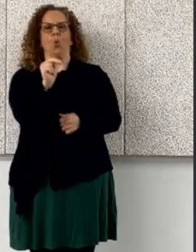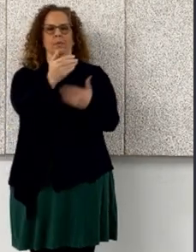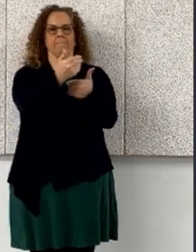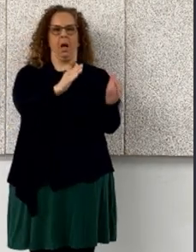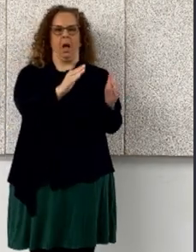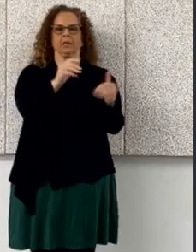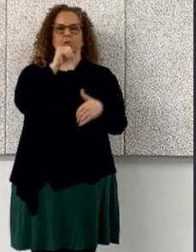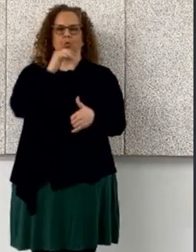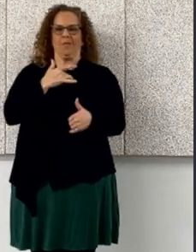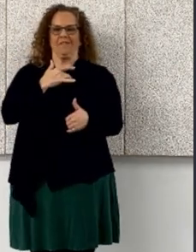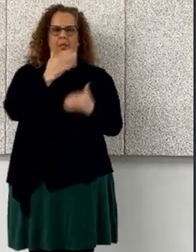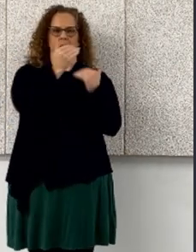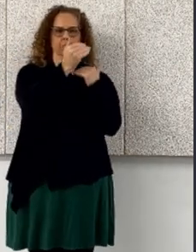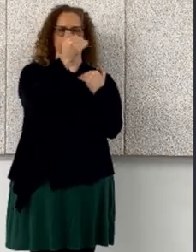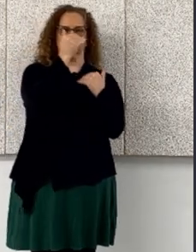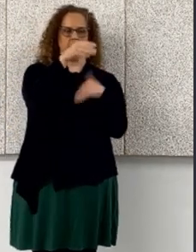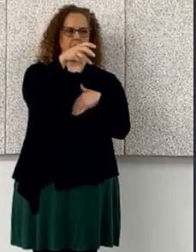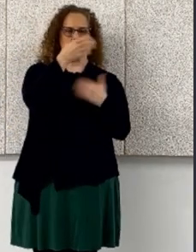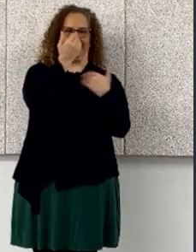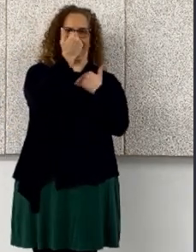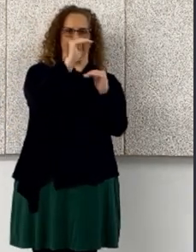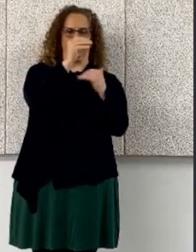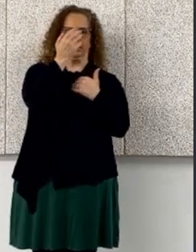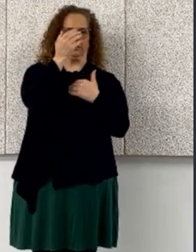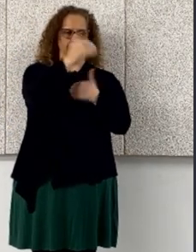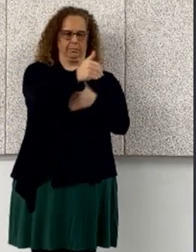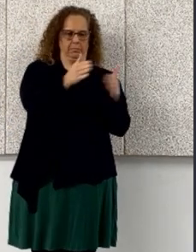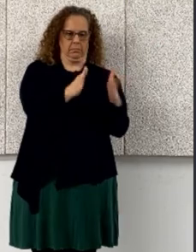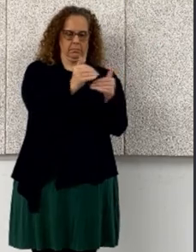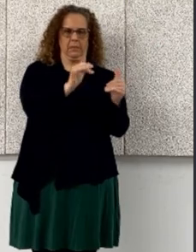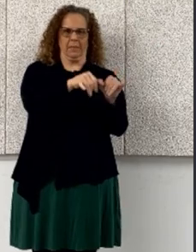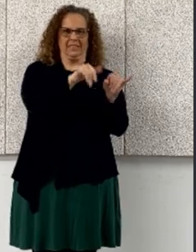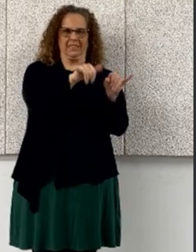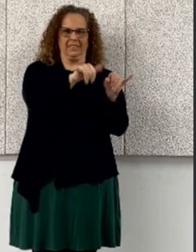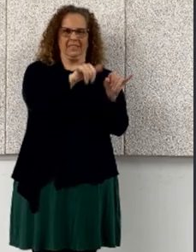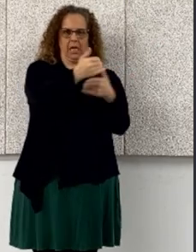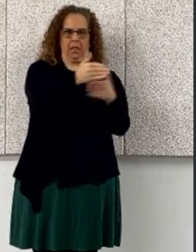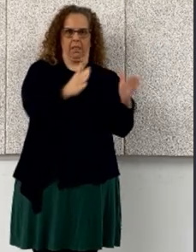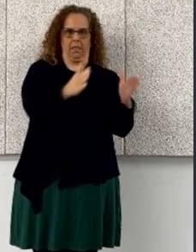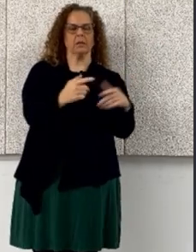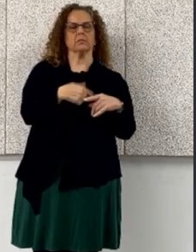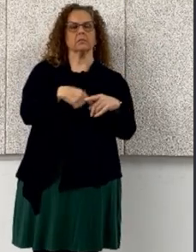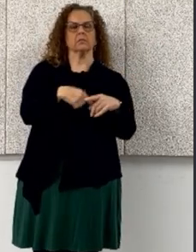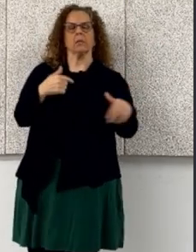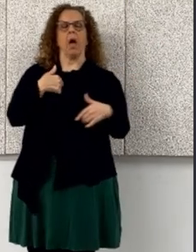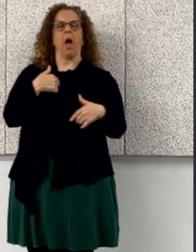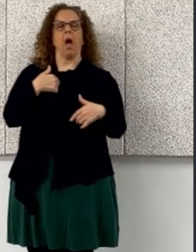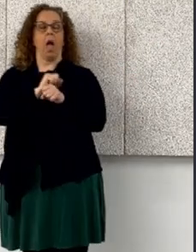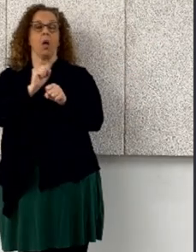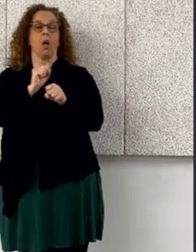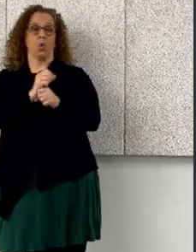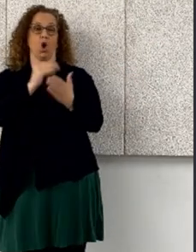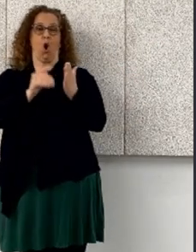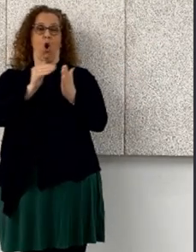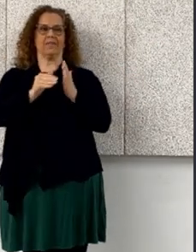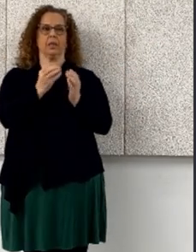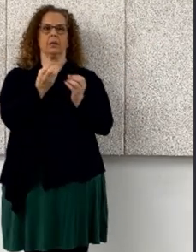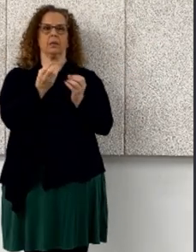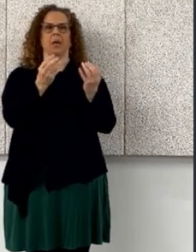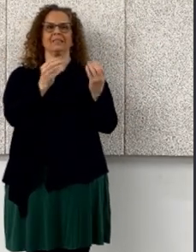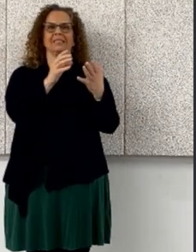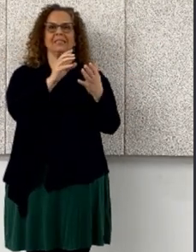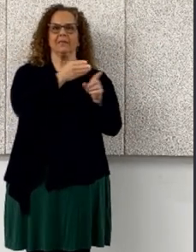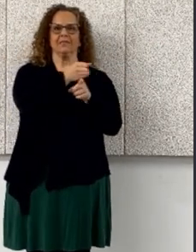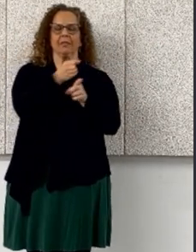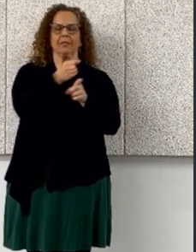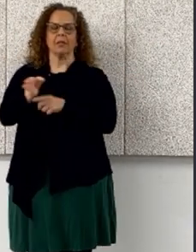like, so I work in multidisciplinary work. So a lot of times I'm outside equity's jurisdiction because I'm working with opera singers, or I'm